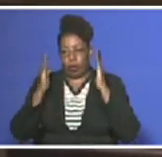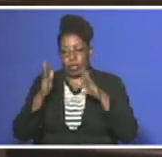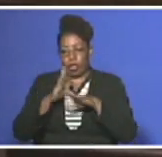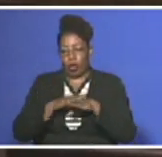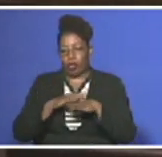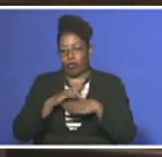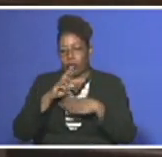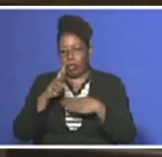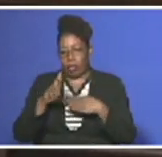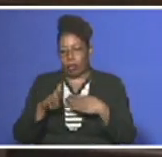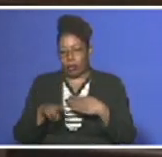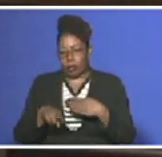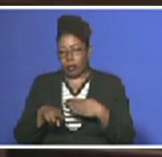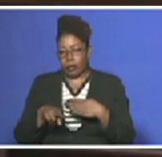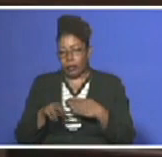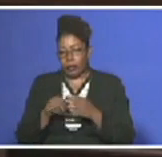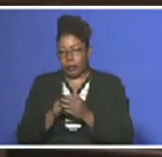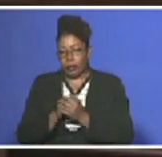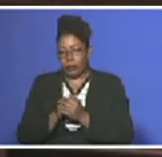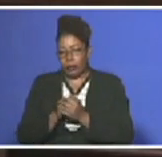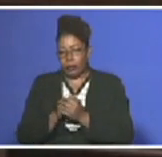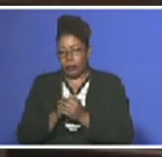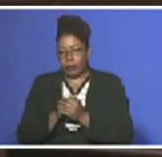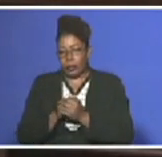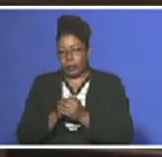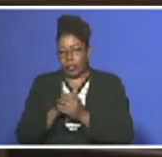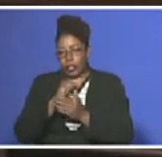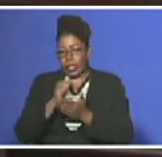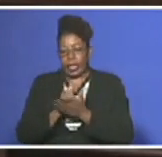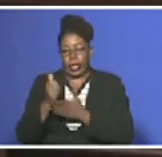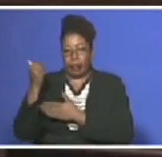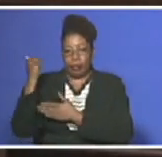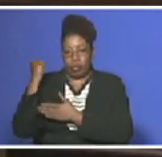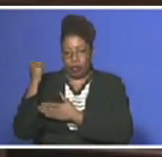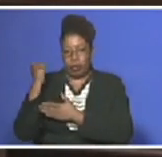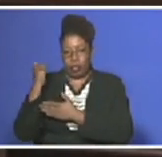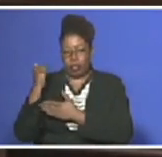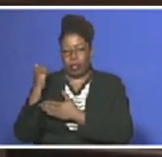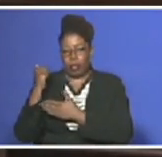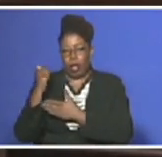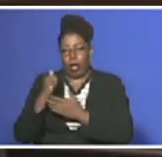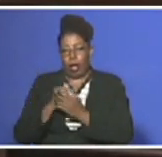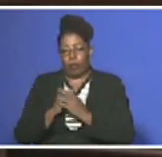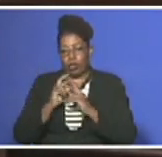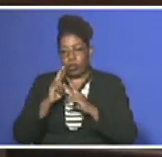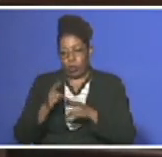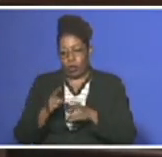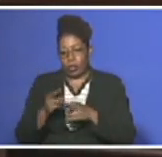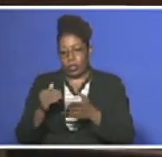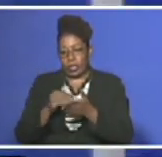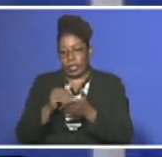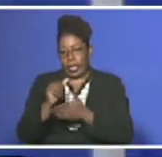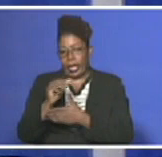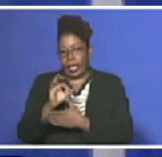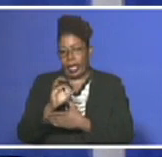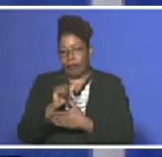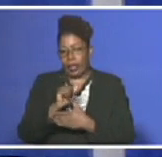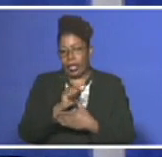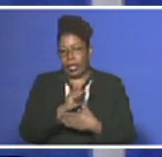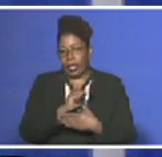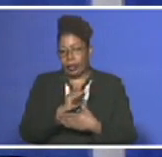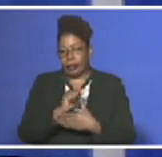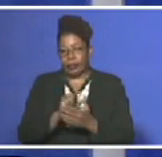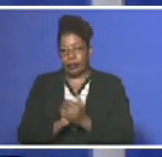rather than taking an administrative approach, as was the case with the FAA. Now, the